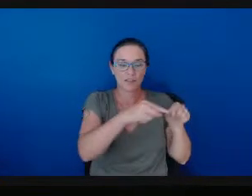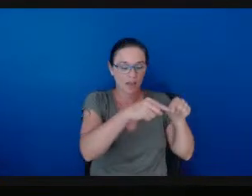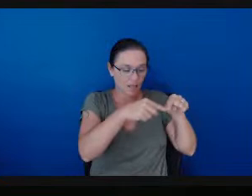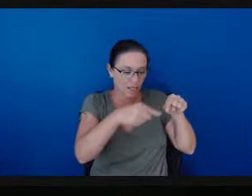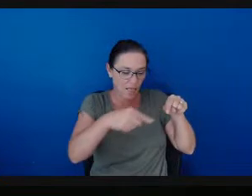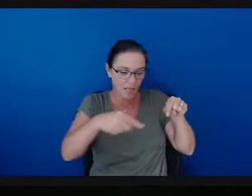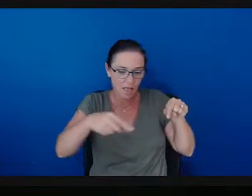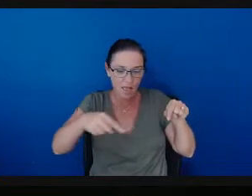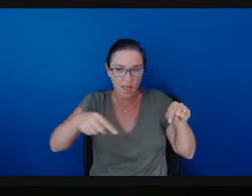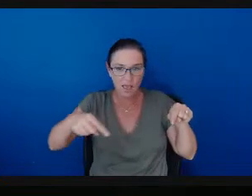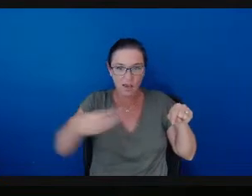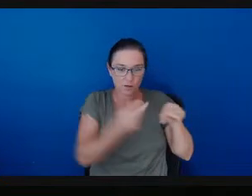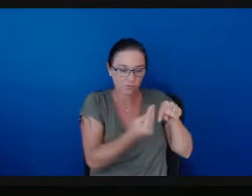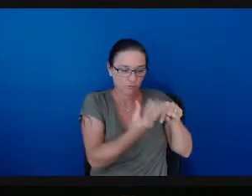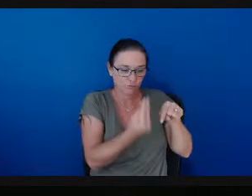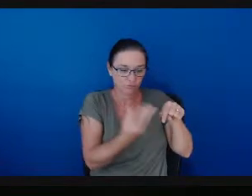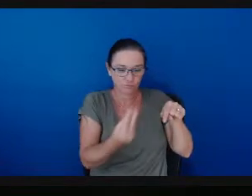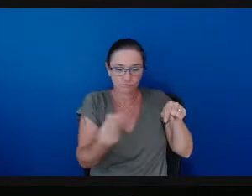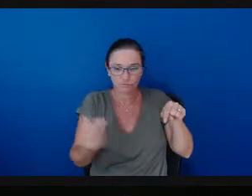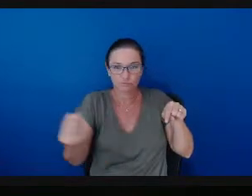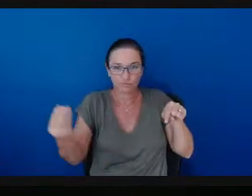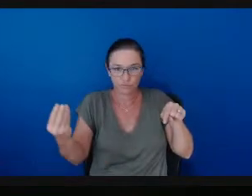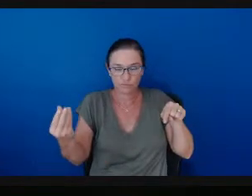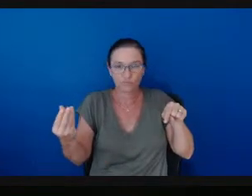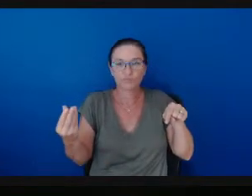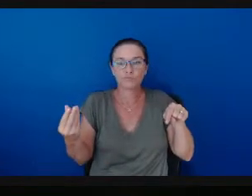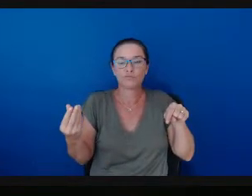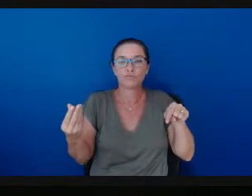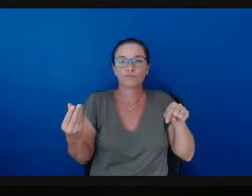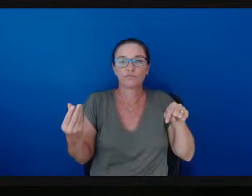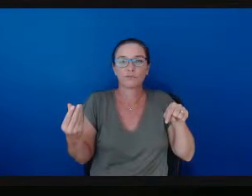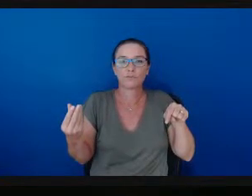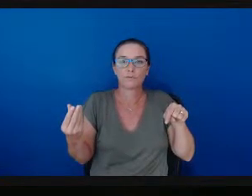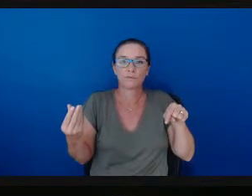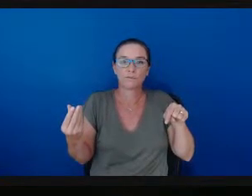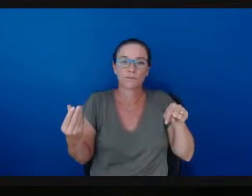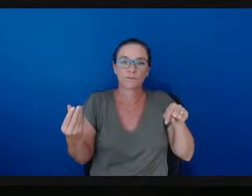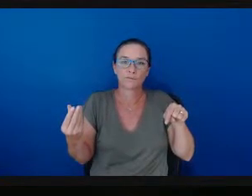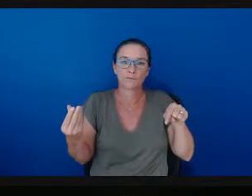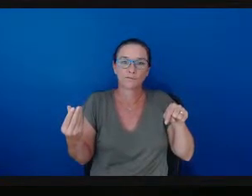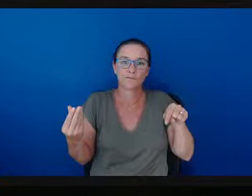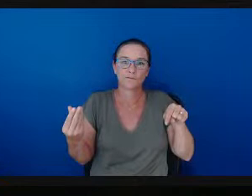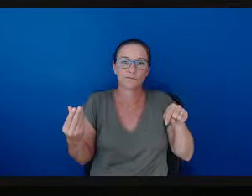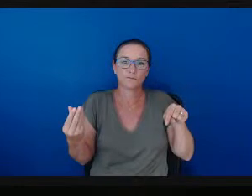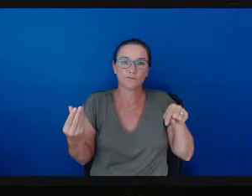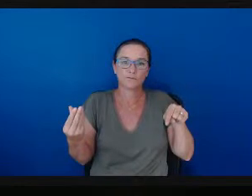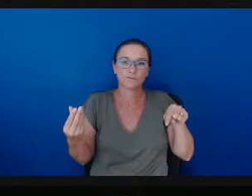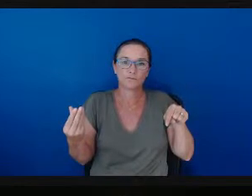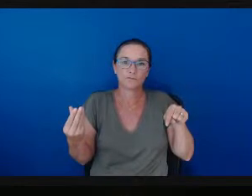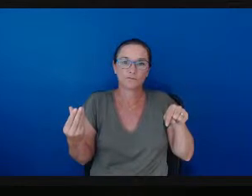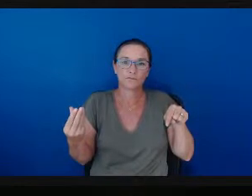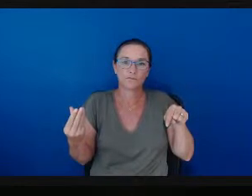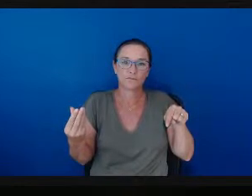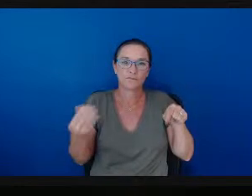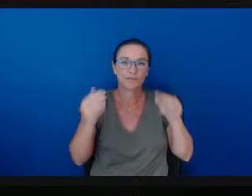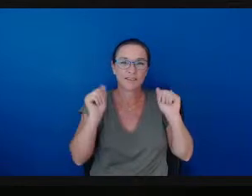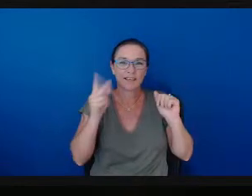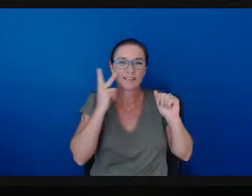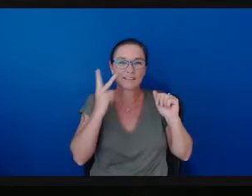of like from above. Maybe I can show you a little bit easier. So it goes like that. Right here is two together. It steps